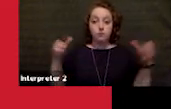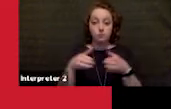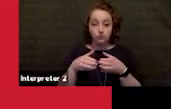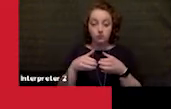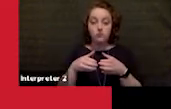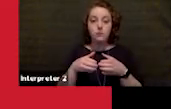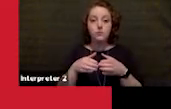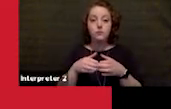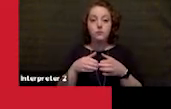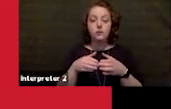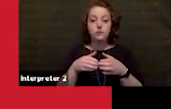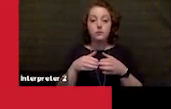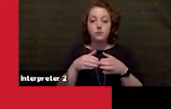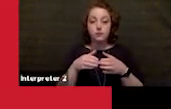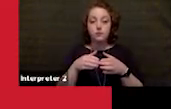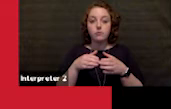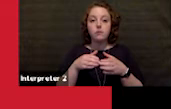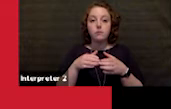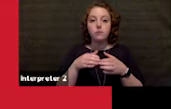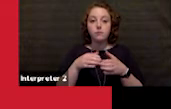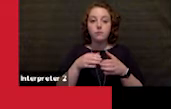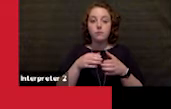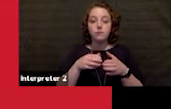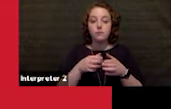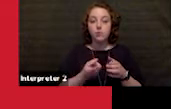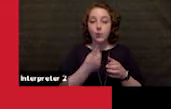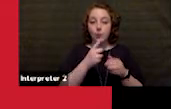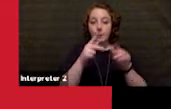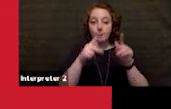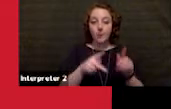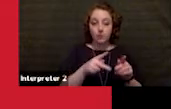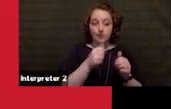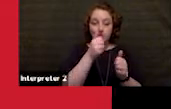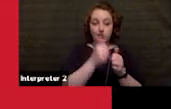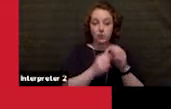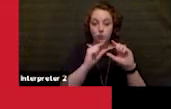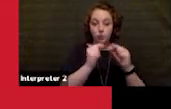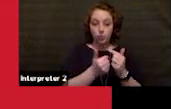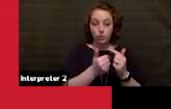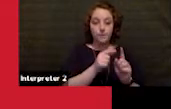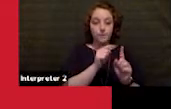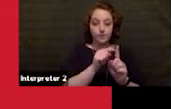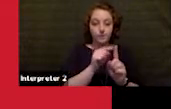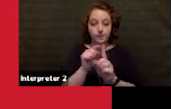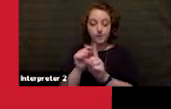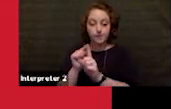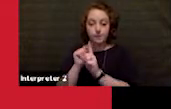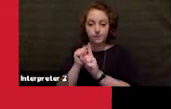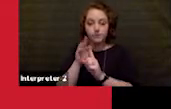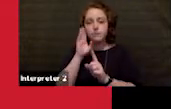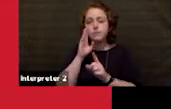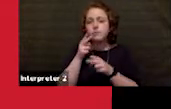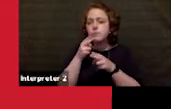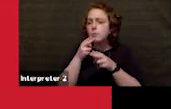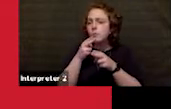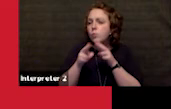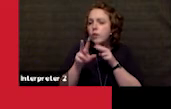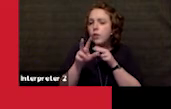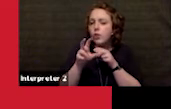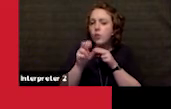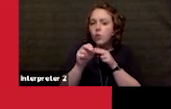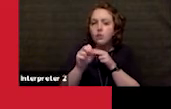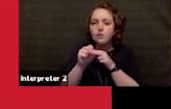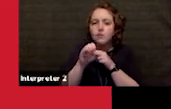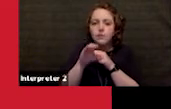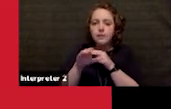designated person from each group that will do a very quick, call it, 30 to 60 second report on